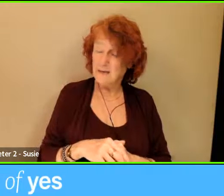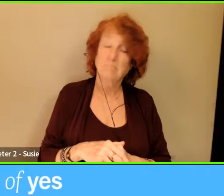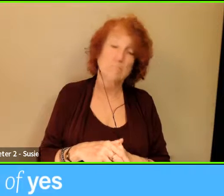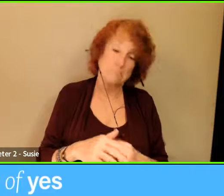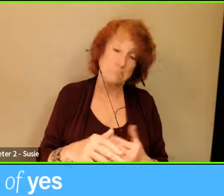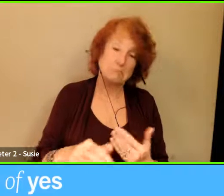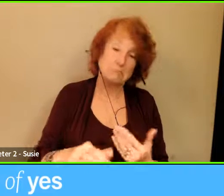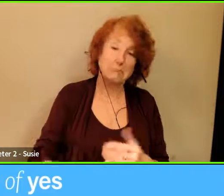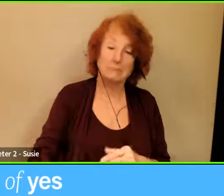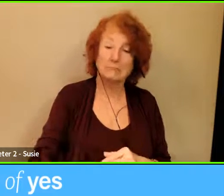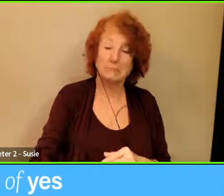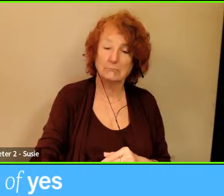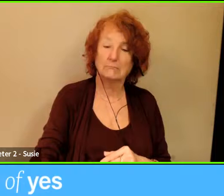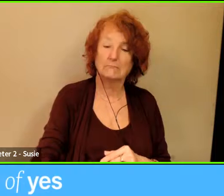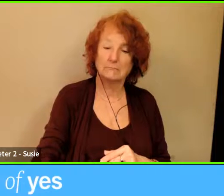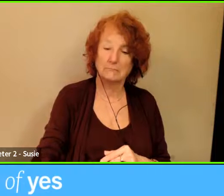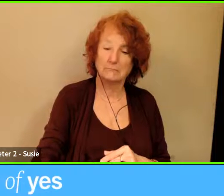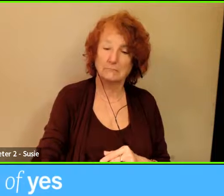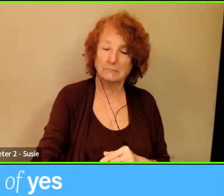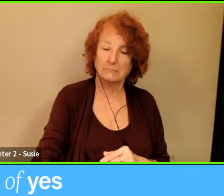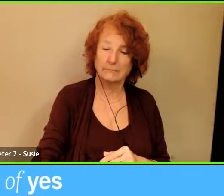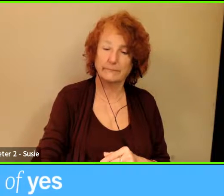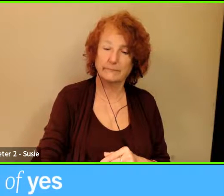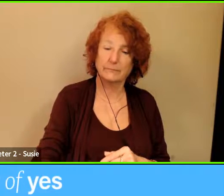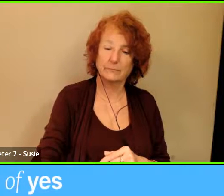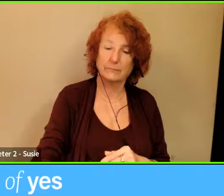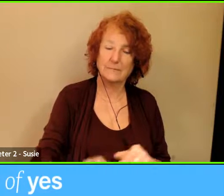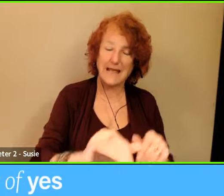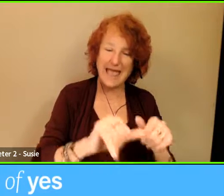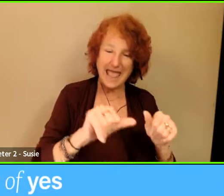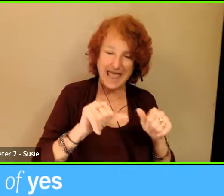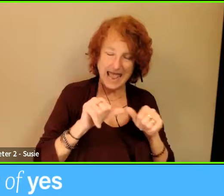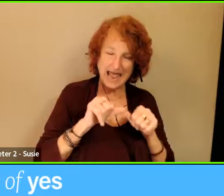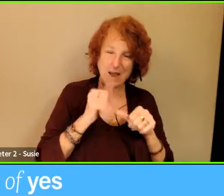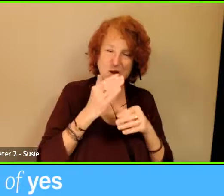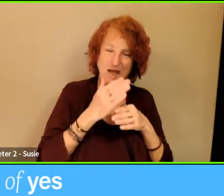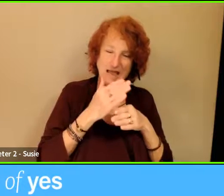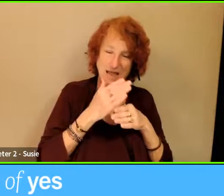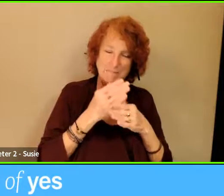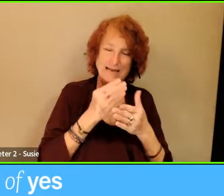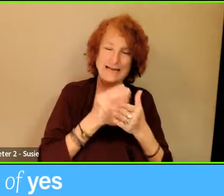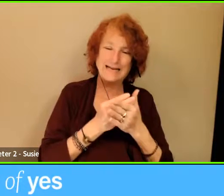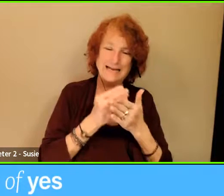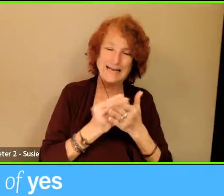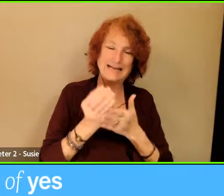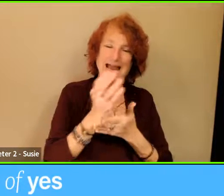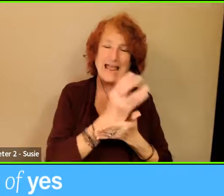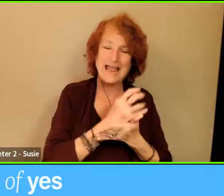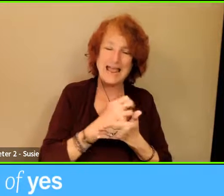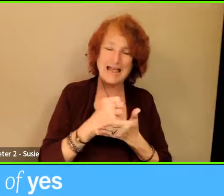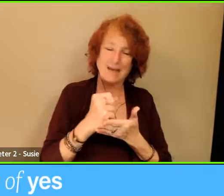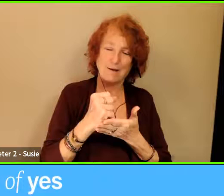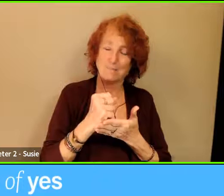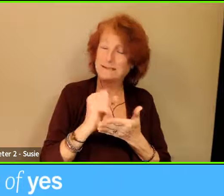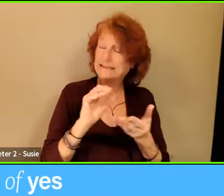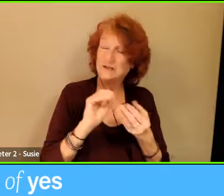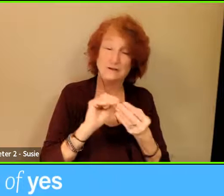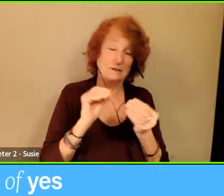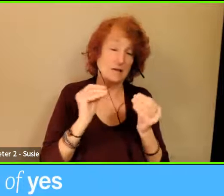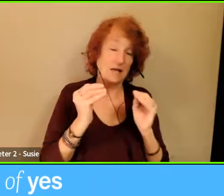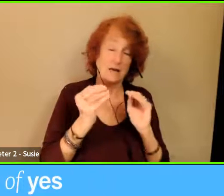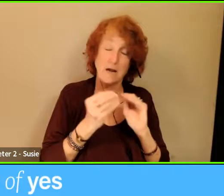Right. I mean, area median income is just a number